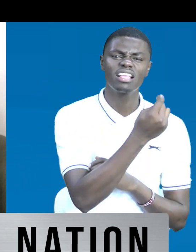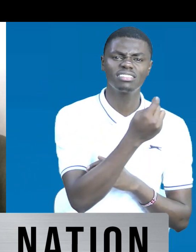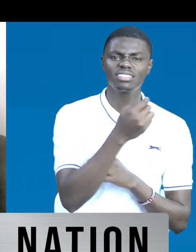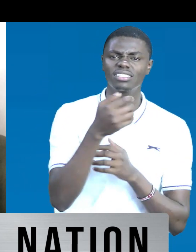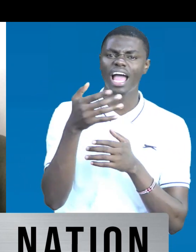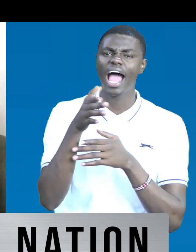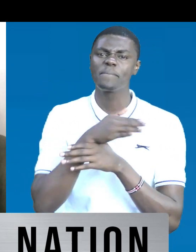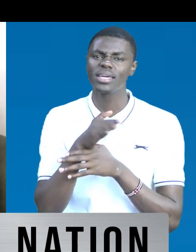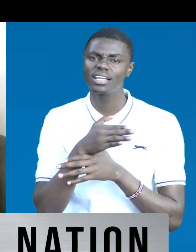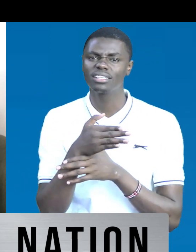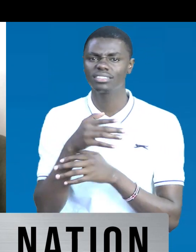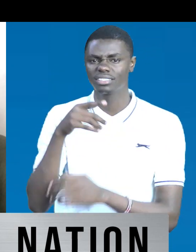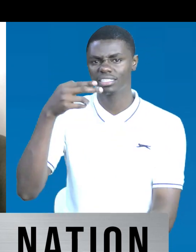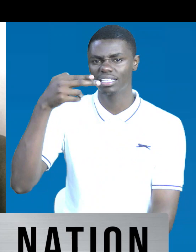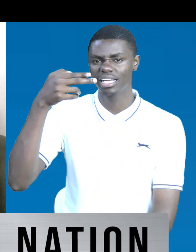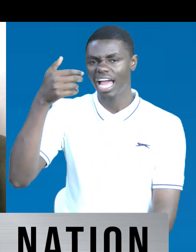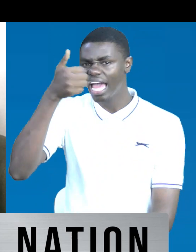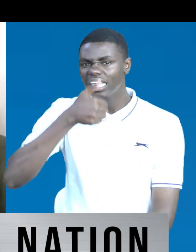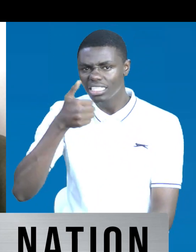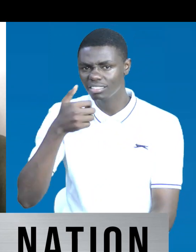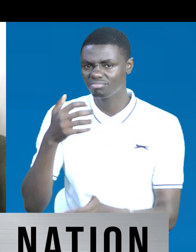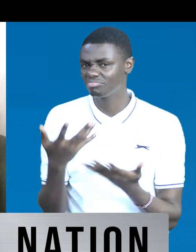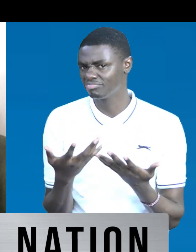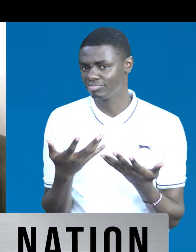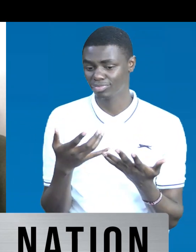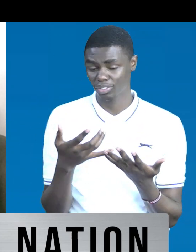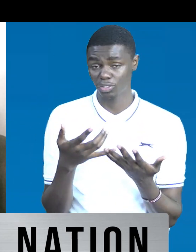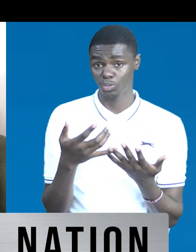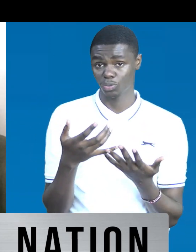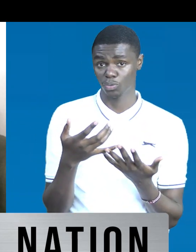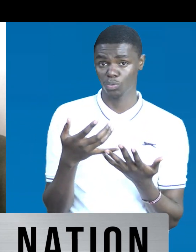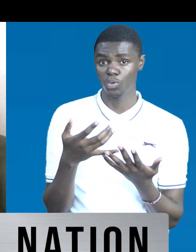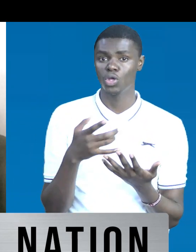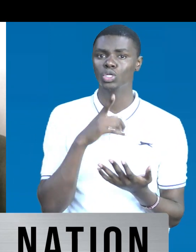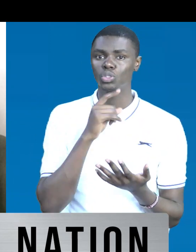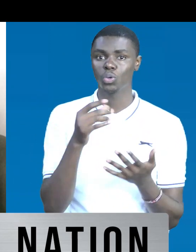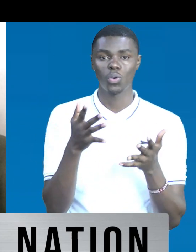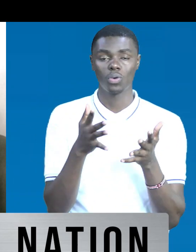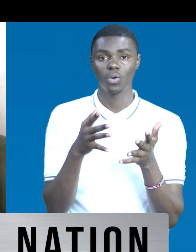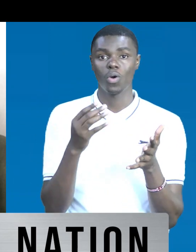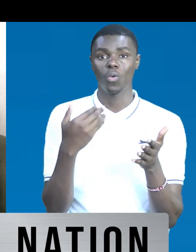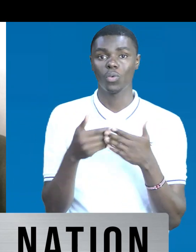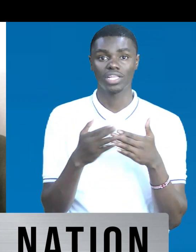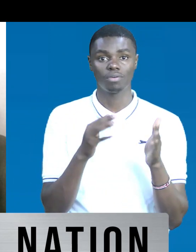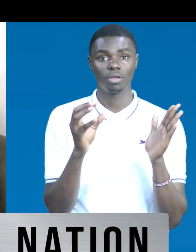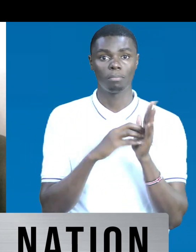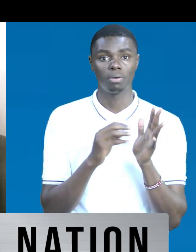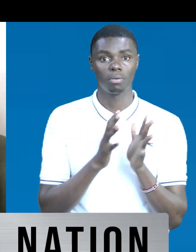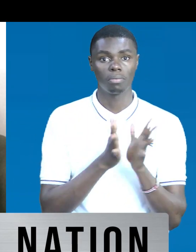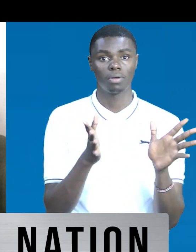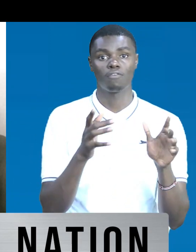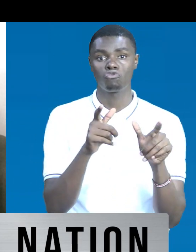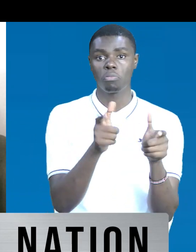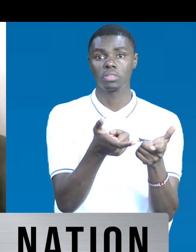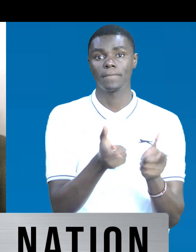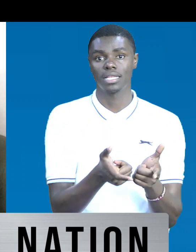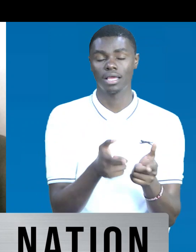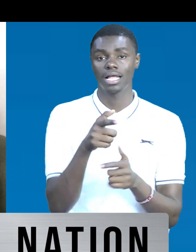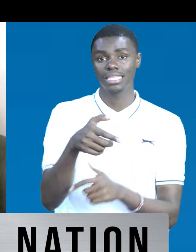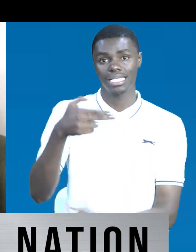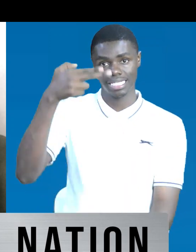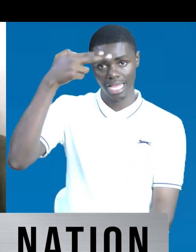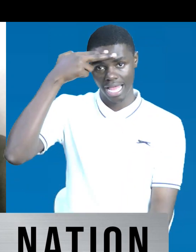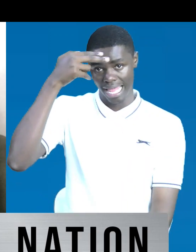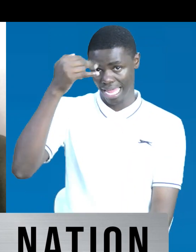people? So far, what we're having in the public domain from the media, that these were